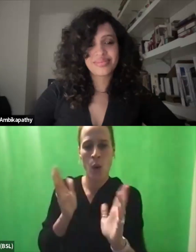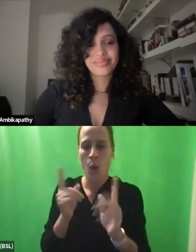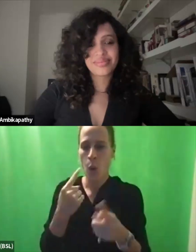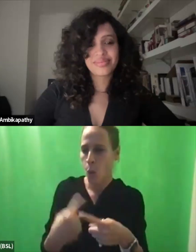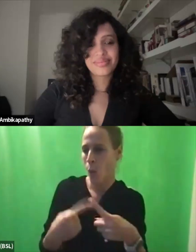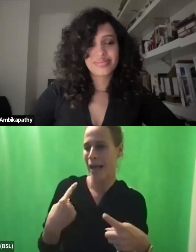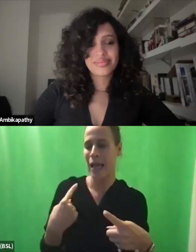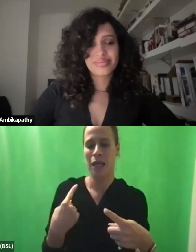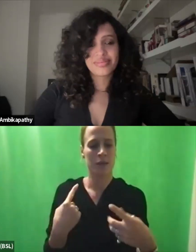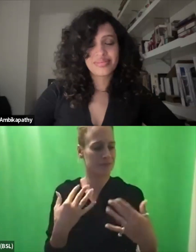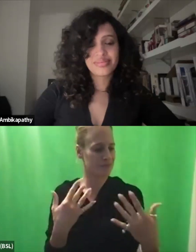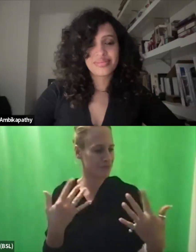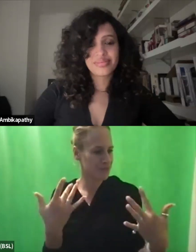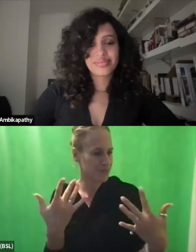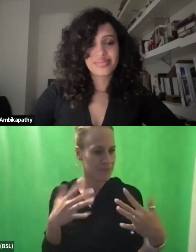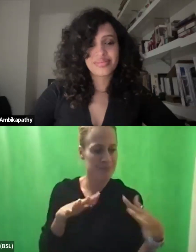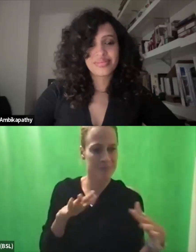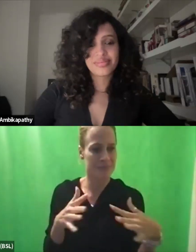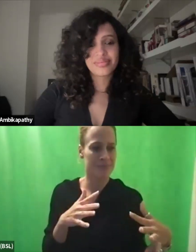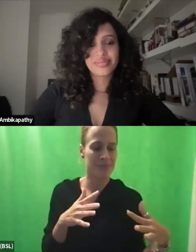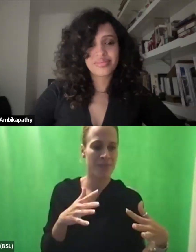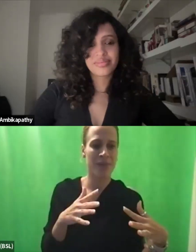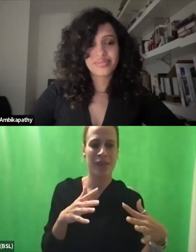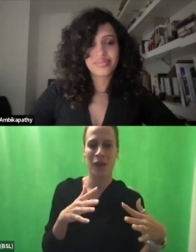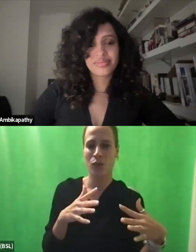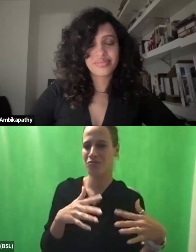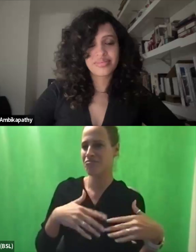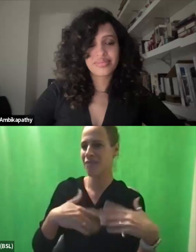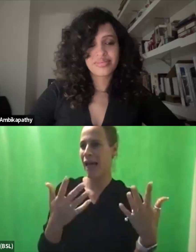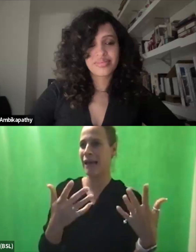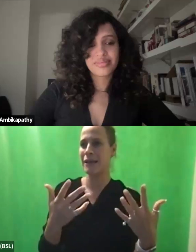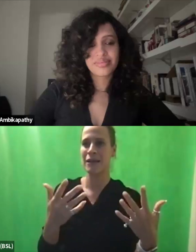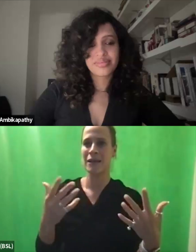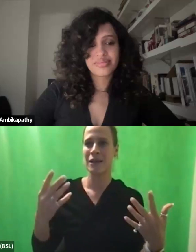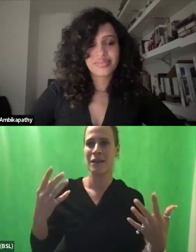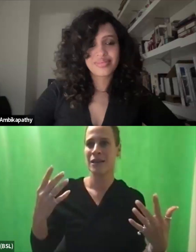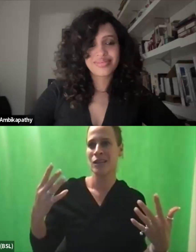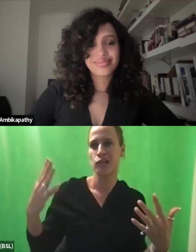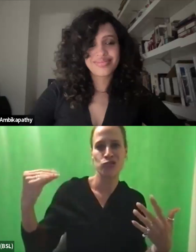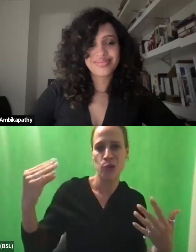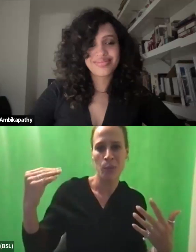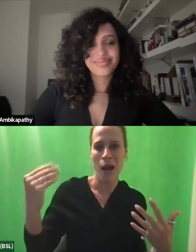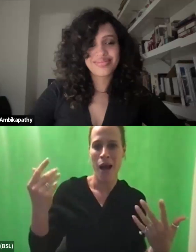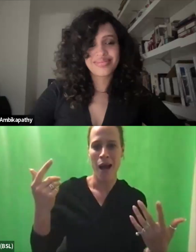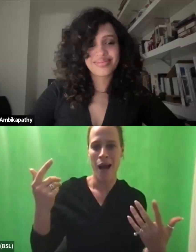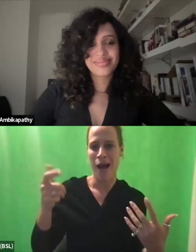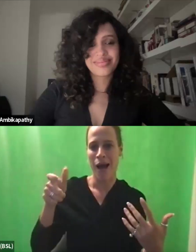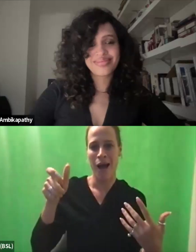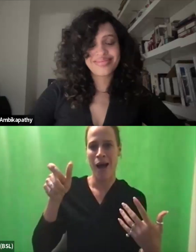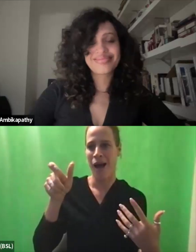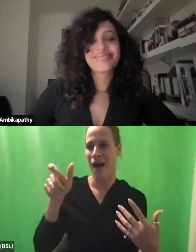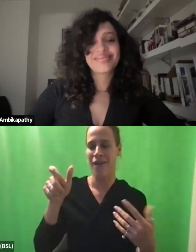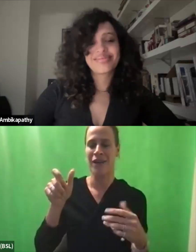quick, you know, the next rumor on the life of some TV star can become a Nouchi word the next